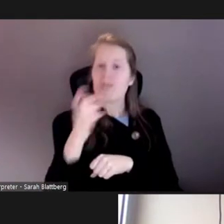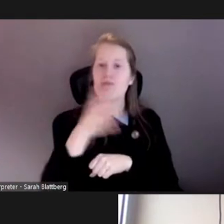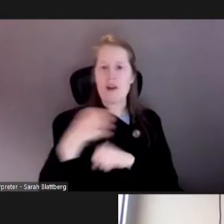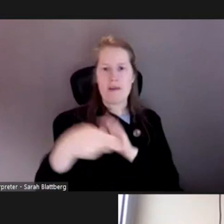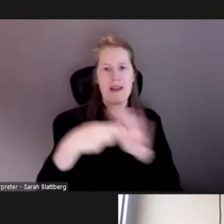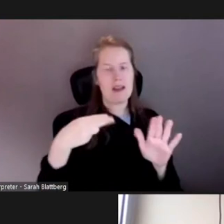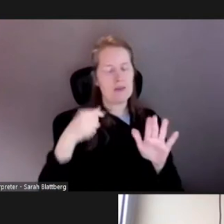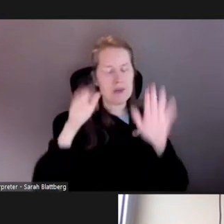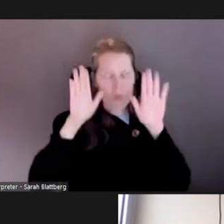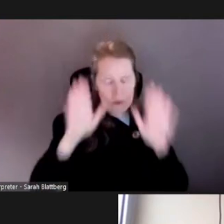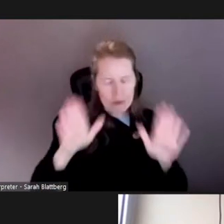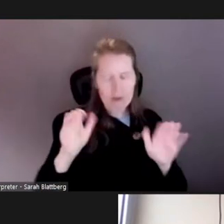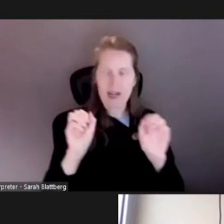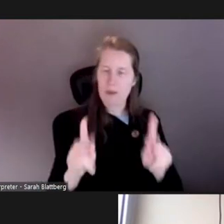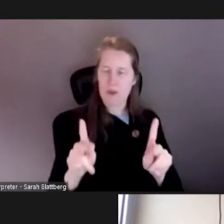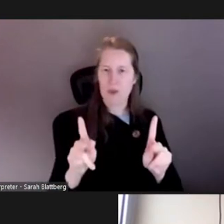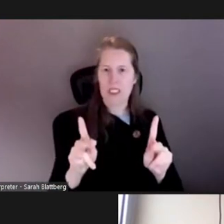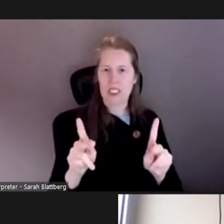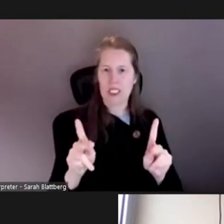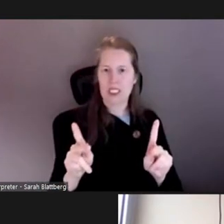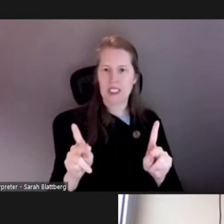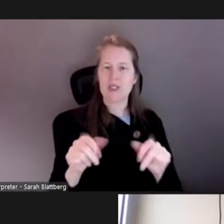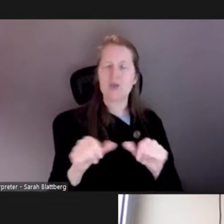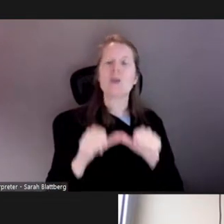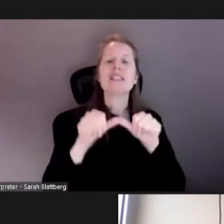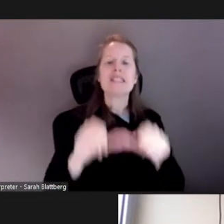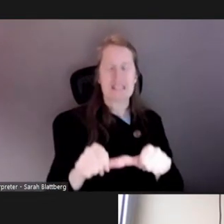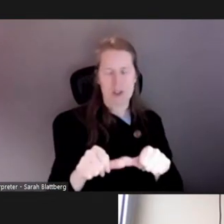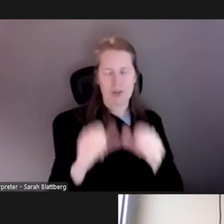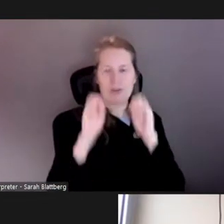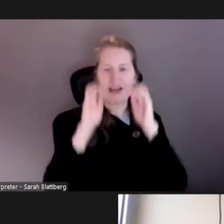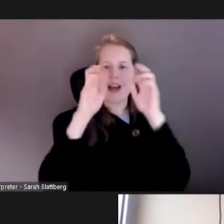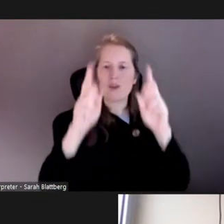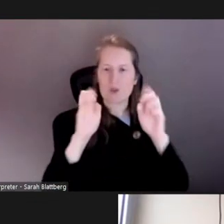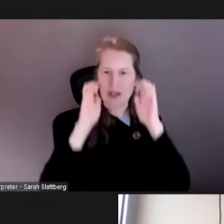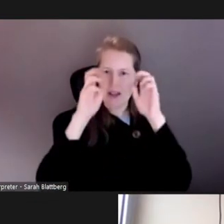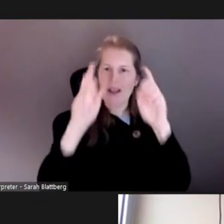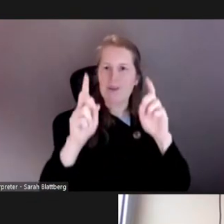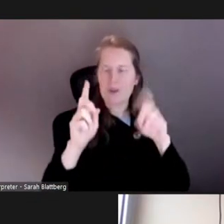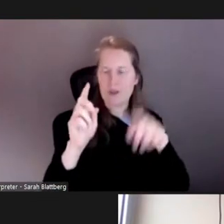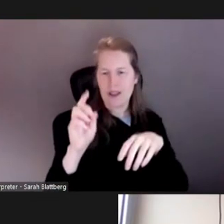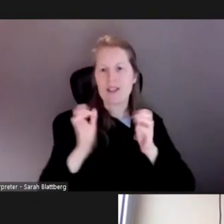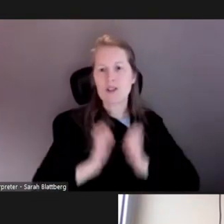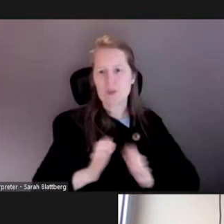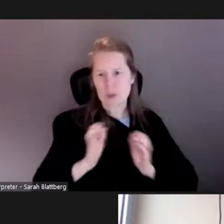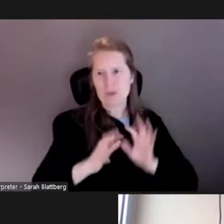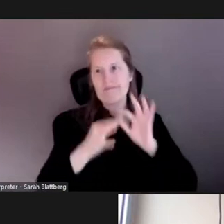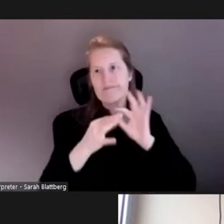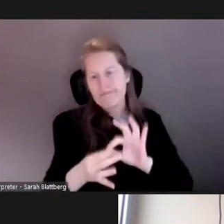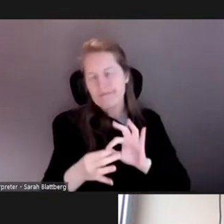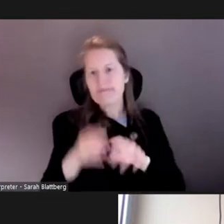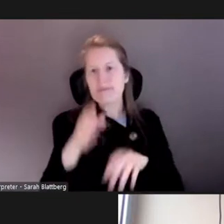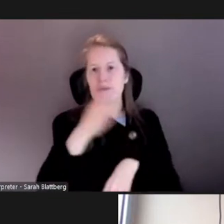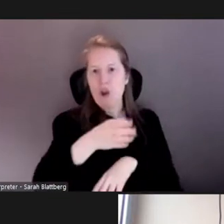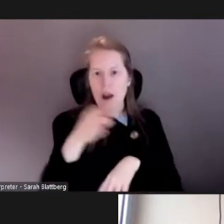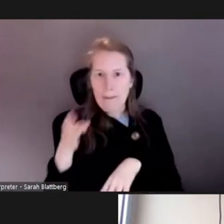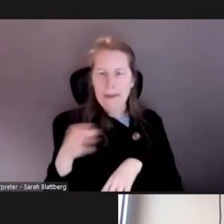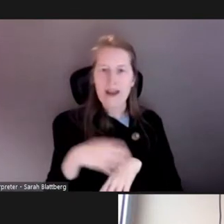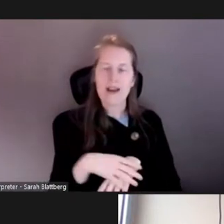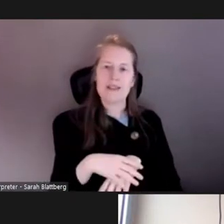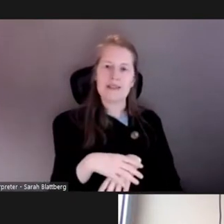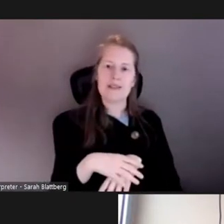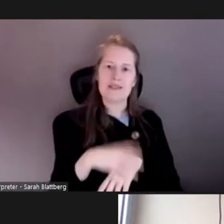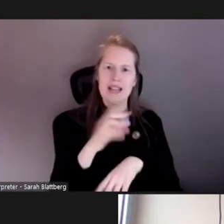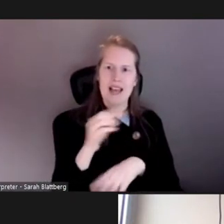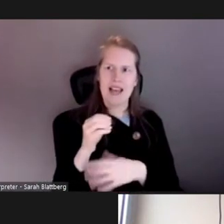as a great opportunity to further this journey of consumer education about broadband and what are all these